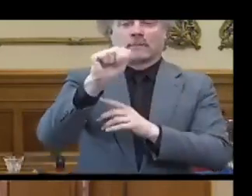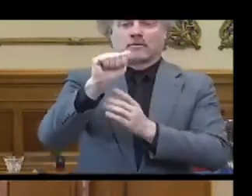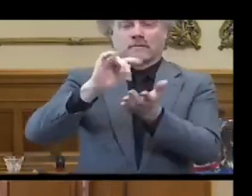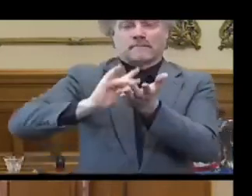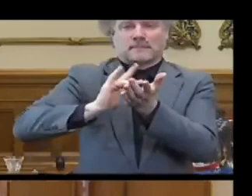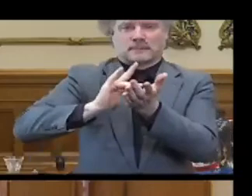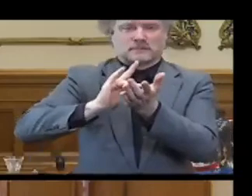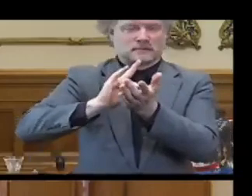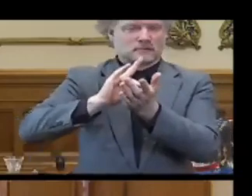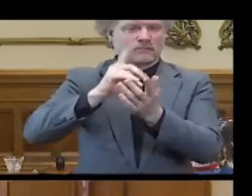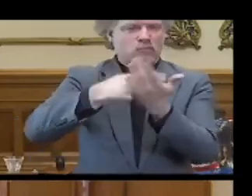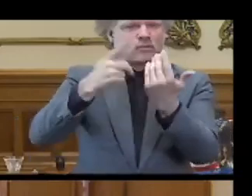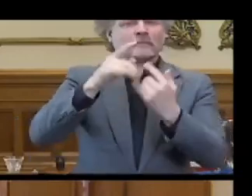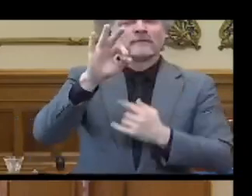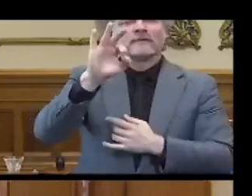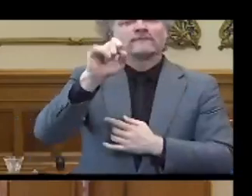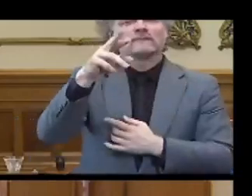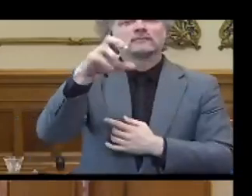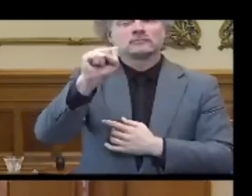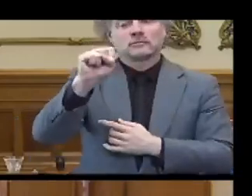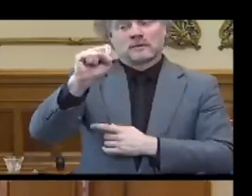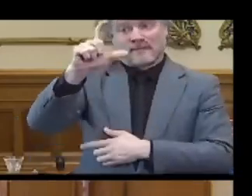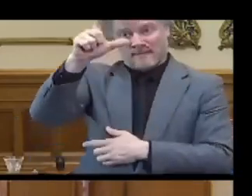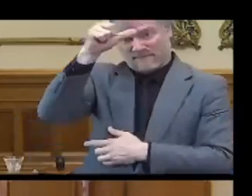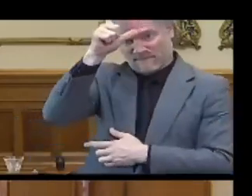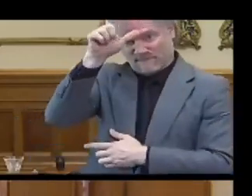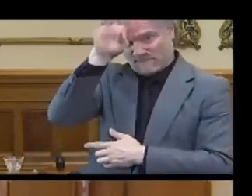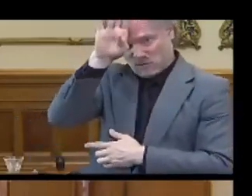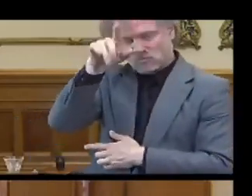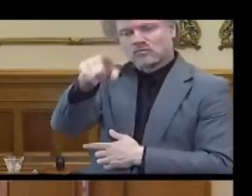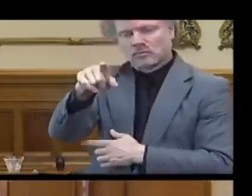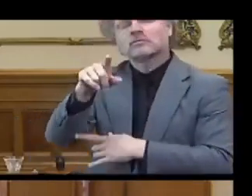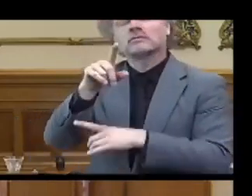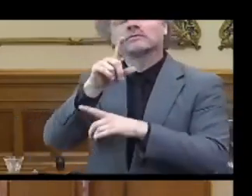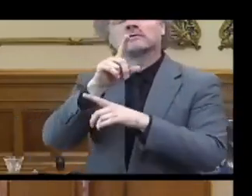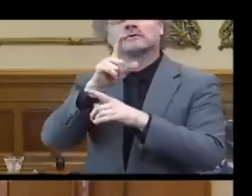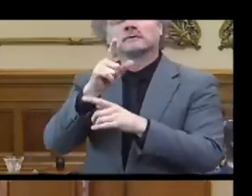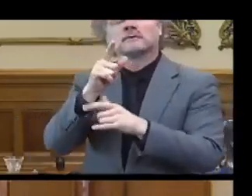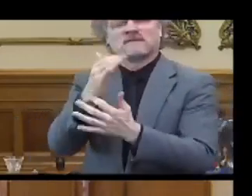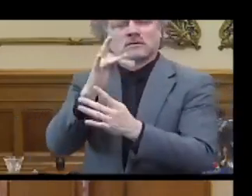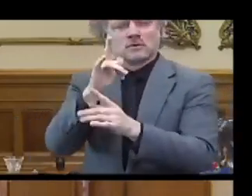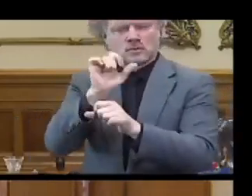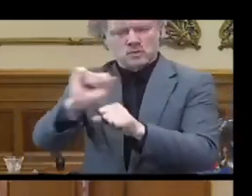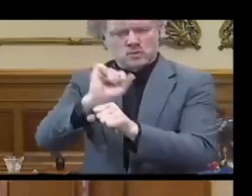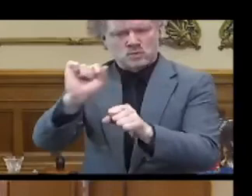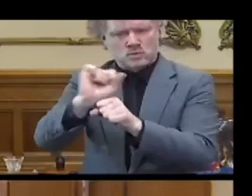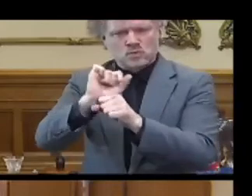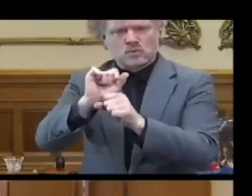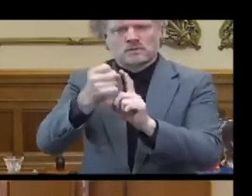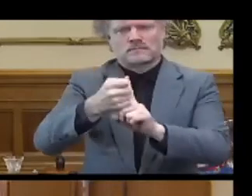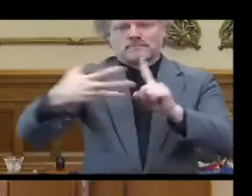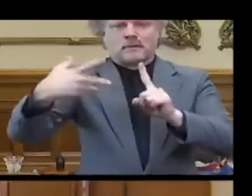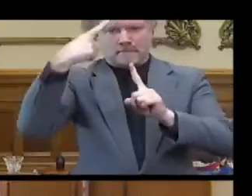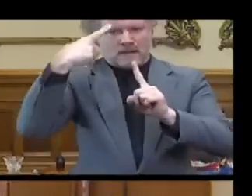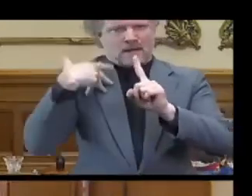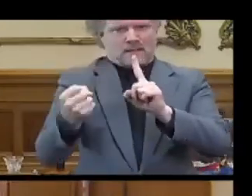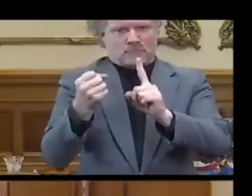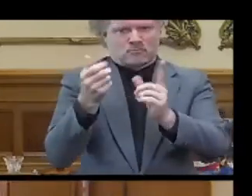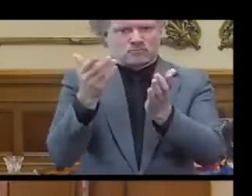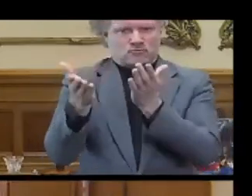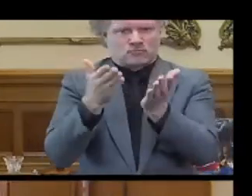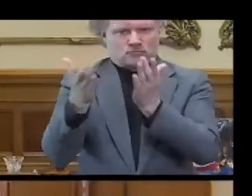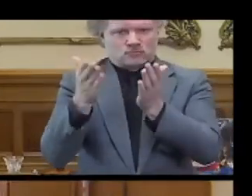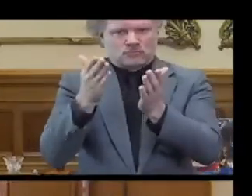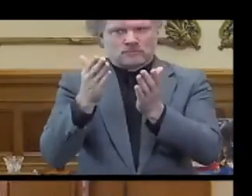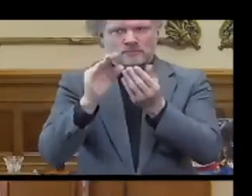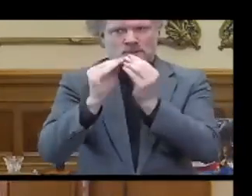in Fishers, where the fire department is actively working to help expand mental health services to